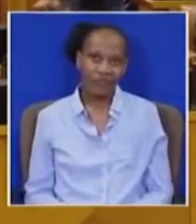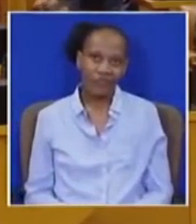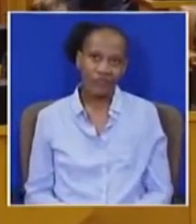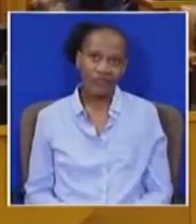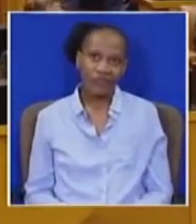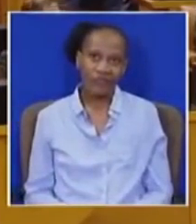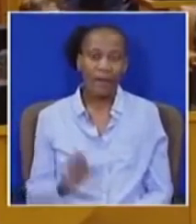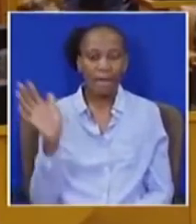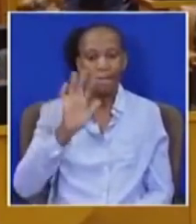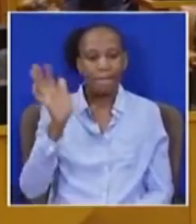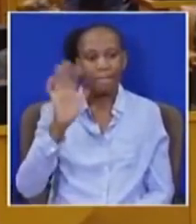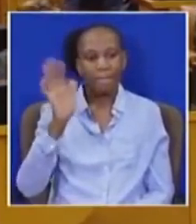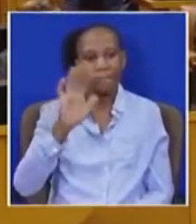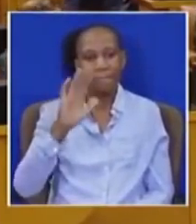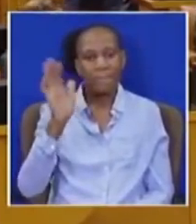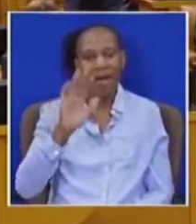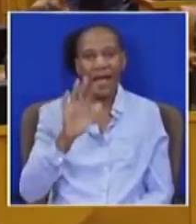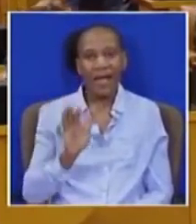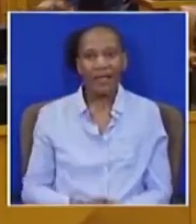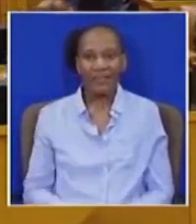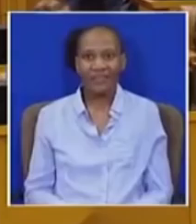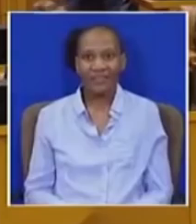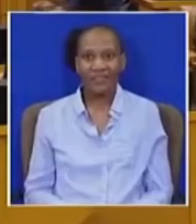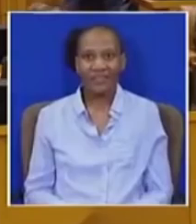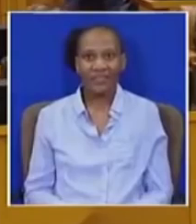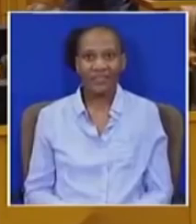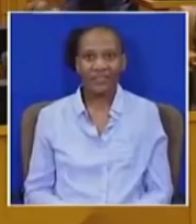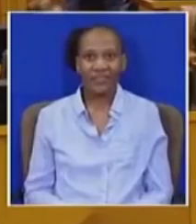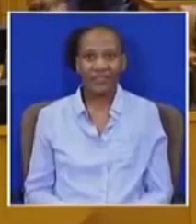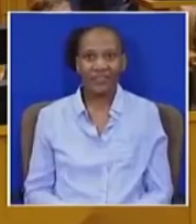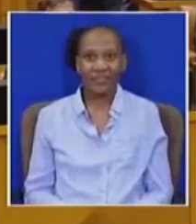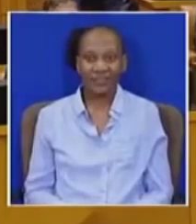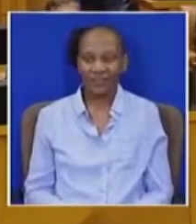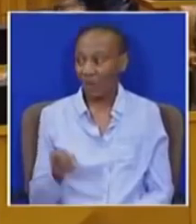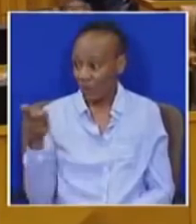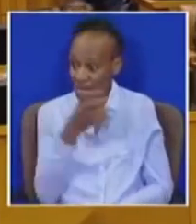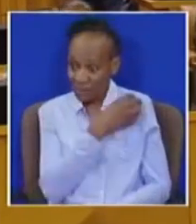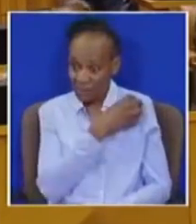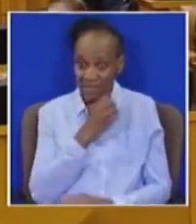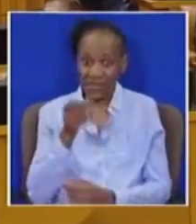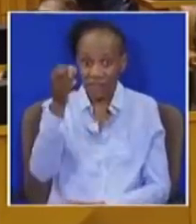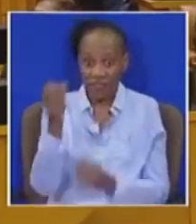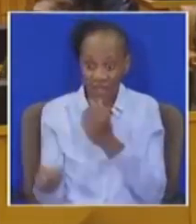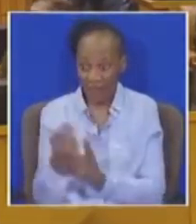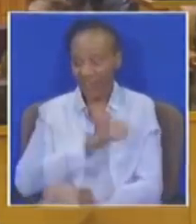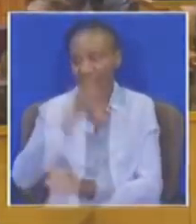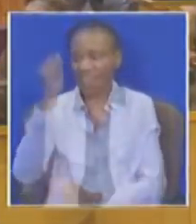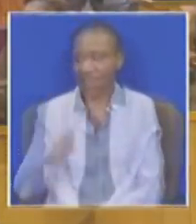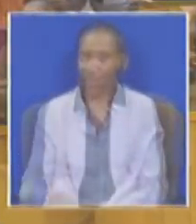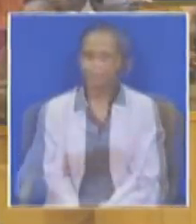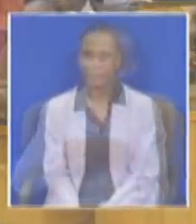Bye, Ginger. Lindiwe, ikhulile conference, Tula. Ngeke usaba minister, Tula, hambe Order. ukoropa.